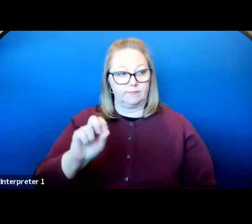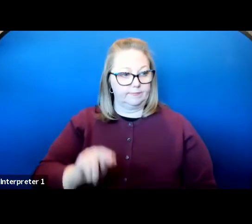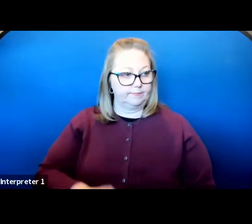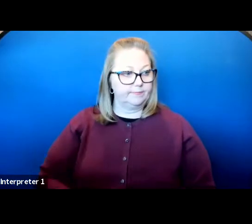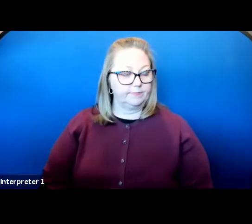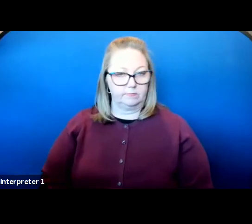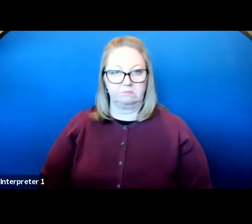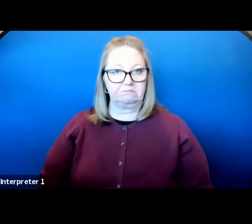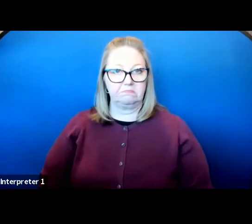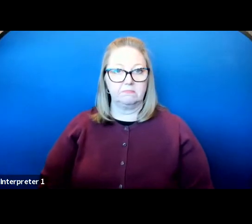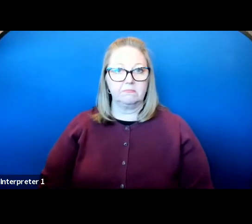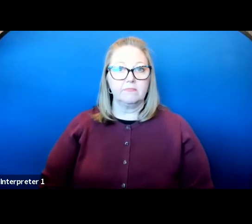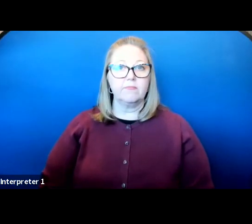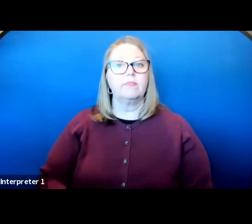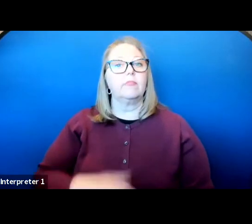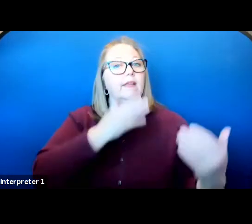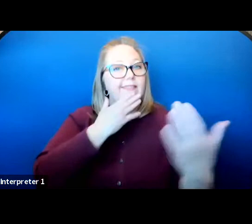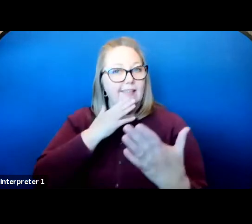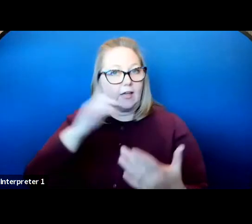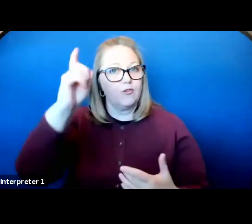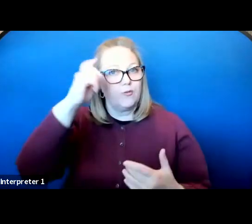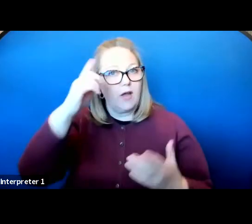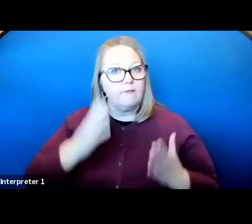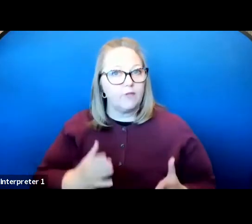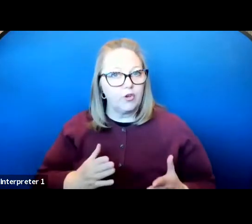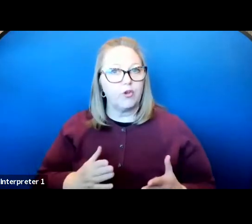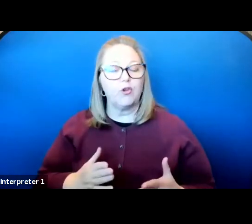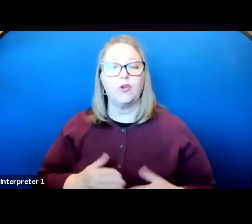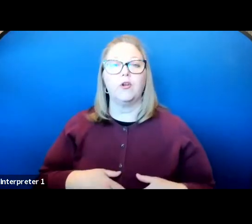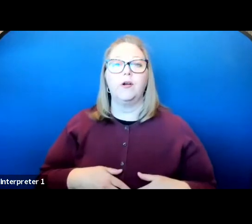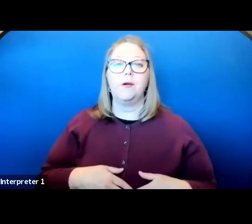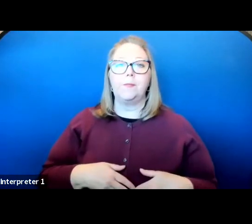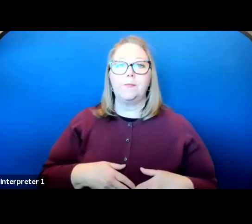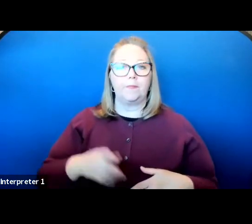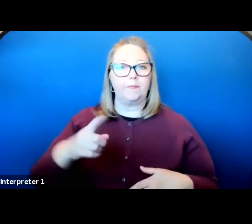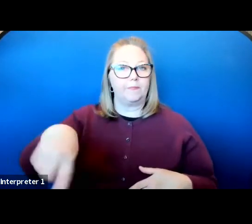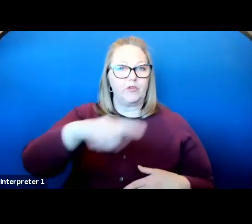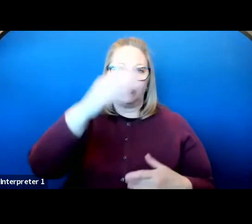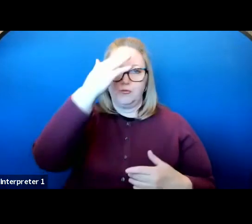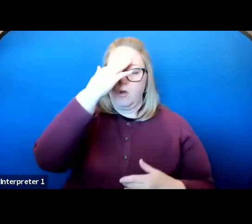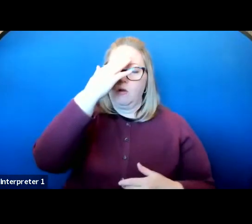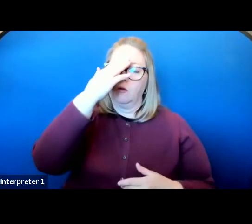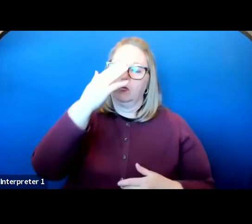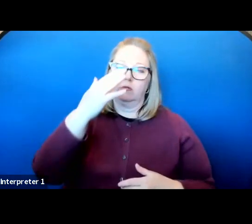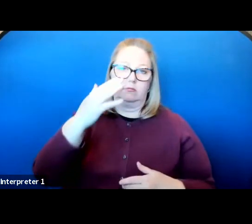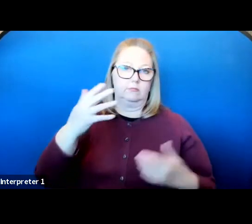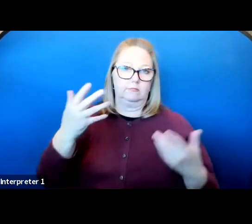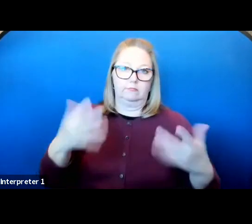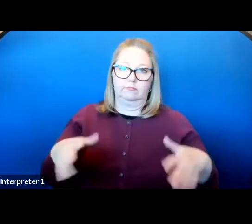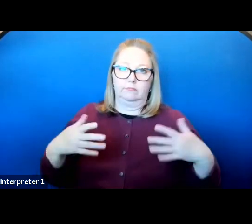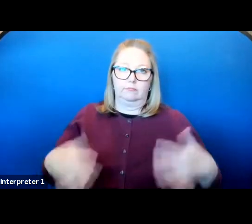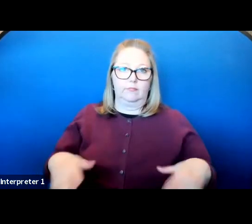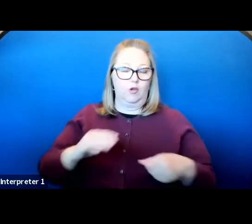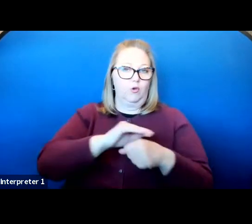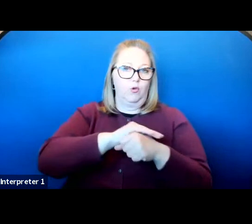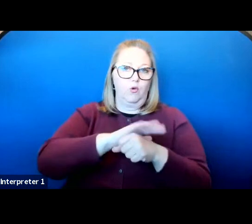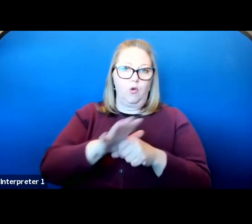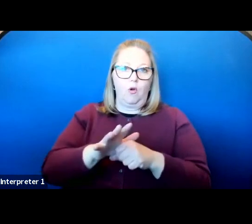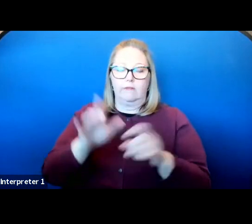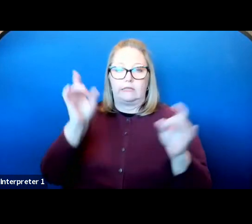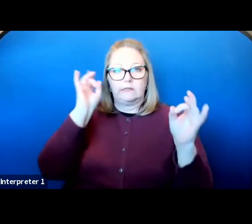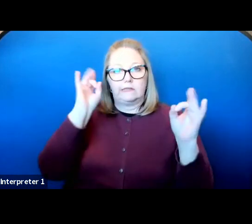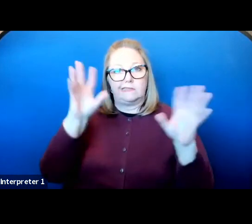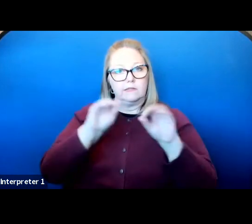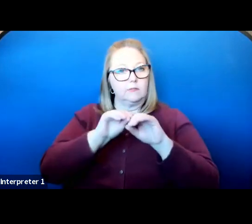Thank you, Governor, and thank you all for being here today. As you all know, we're coming out of a crisis brought on by COVID-19 and the